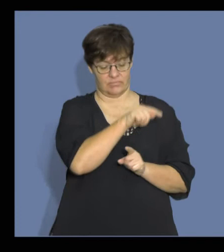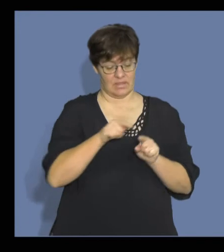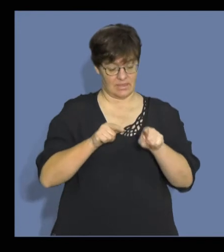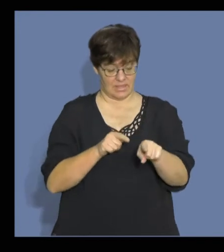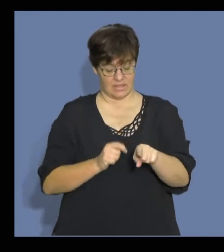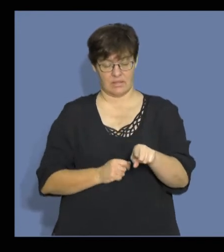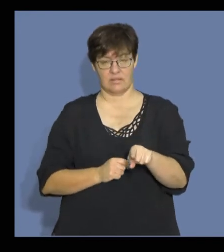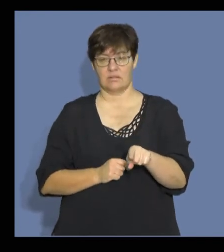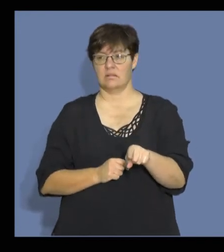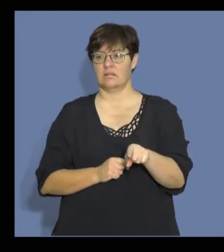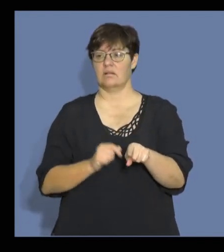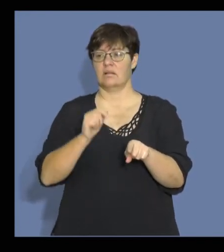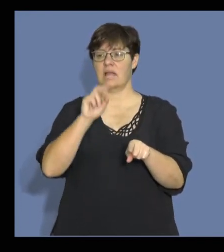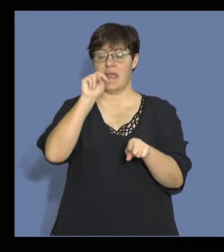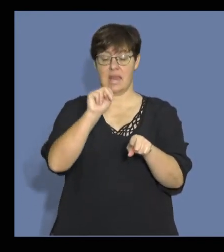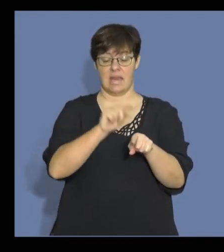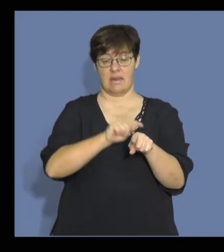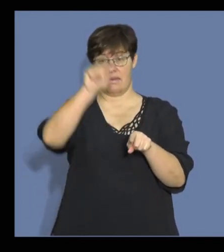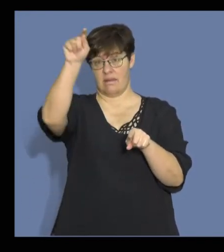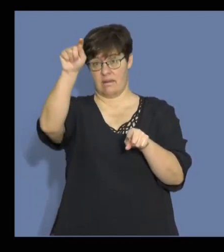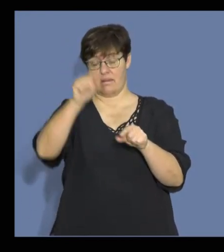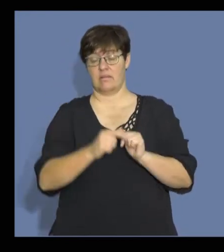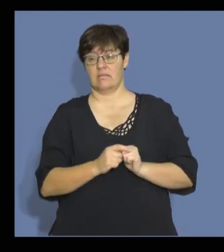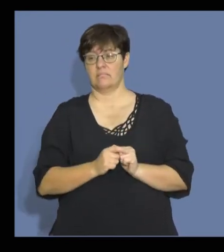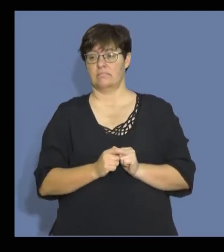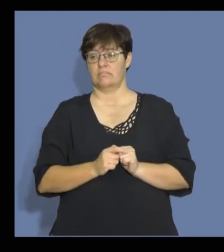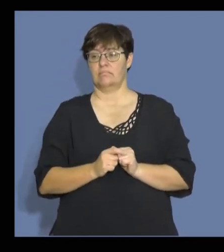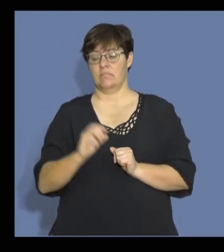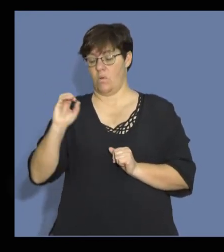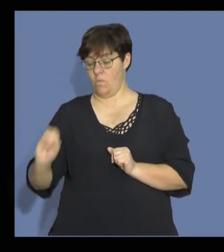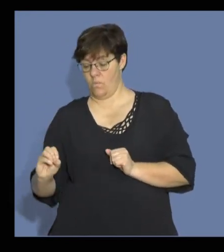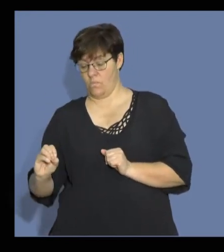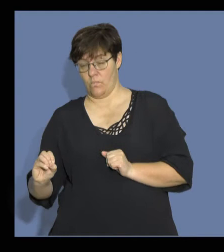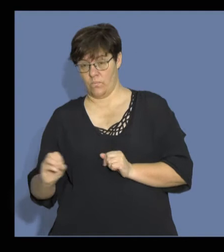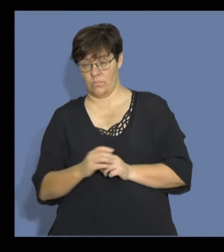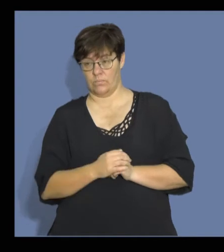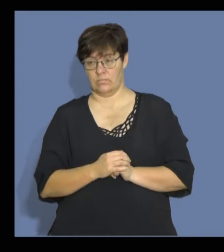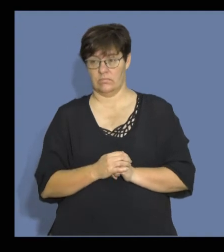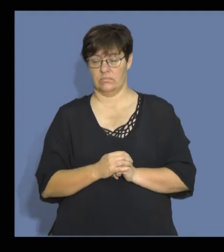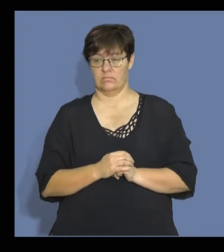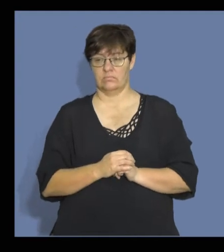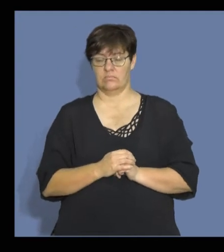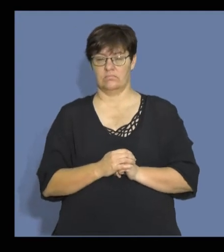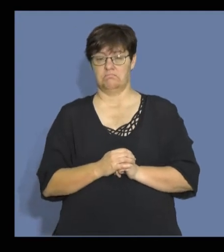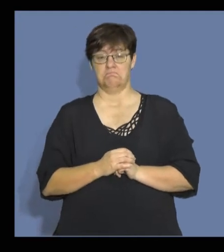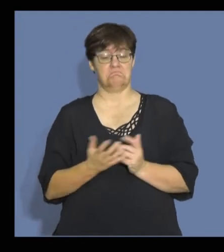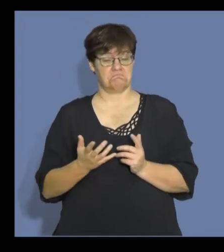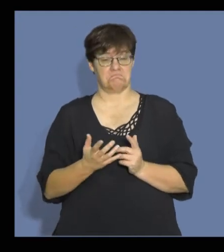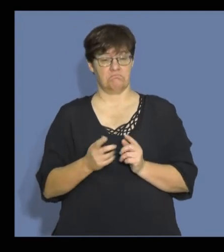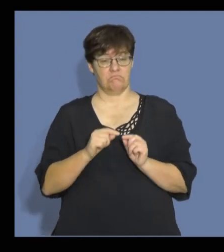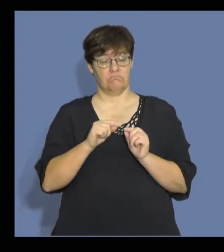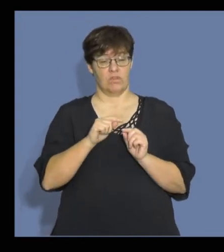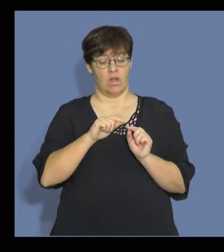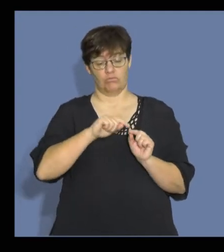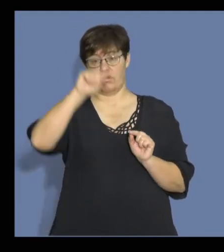down here. They've given me N, and they've given me O. So I've got a little bit of a triangle